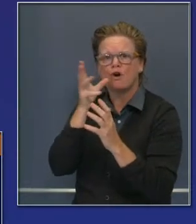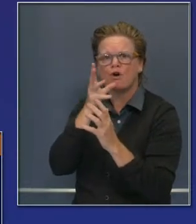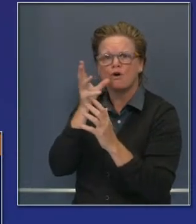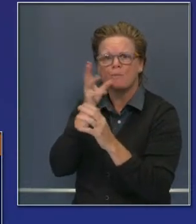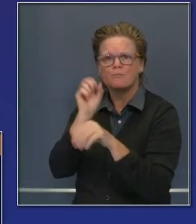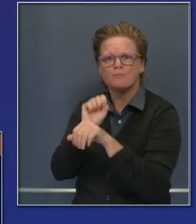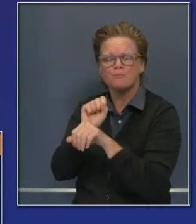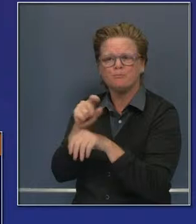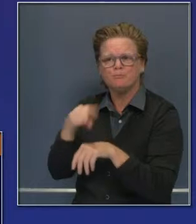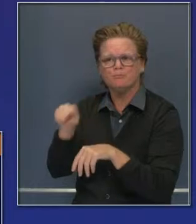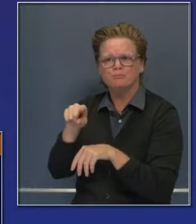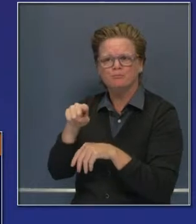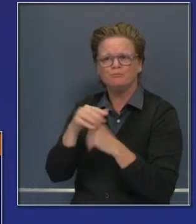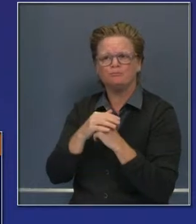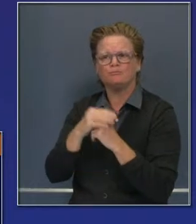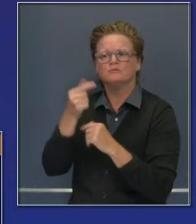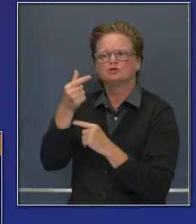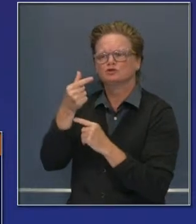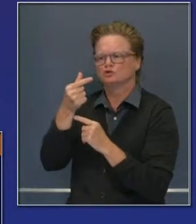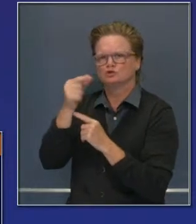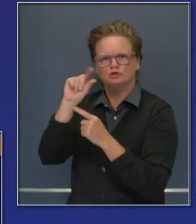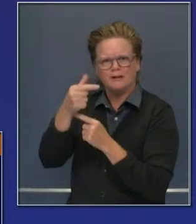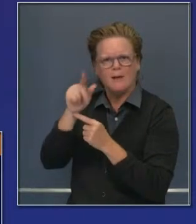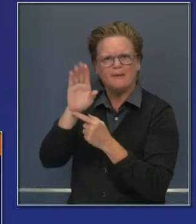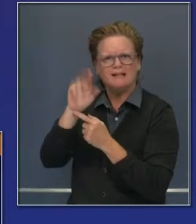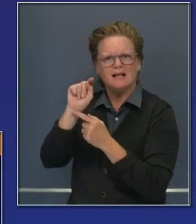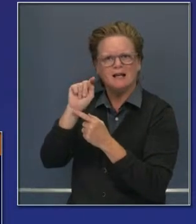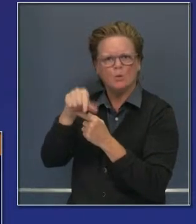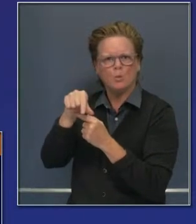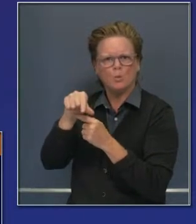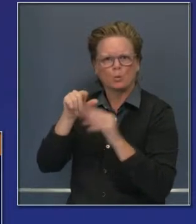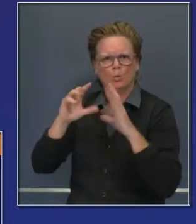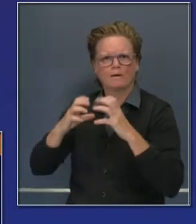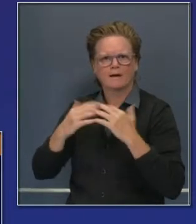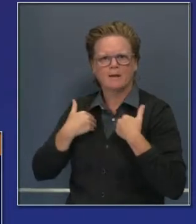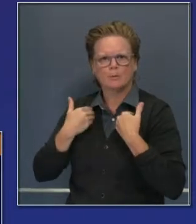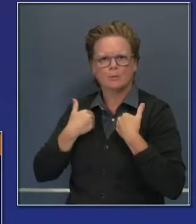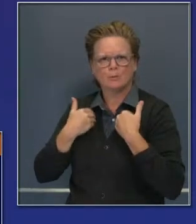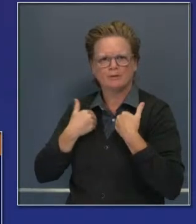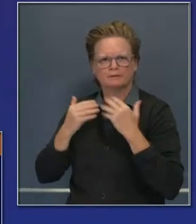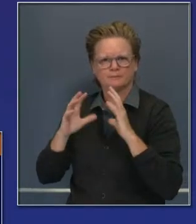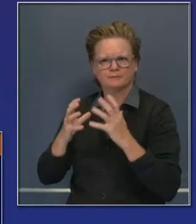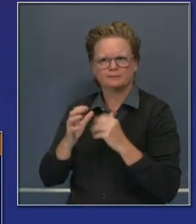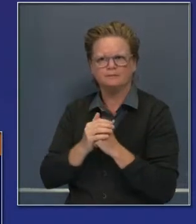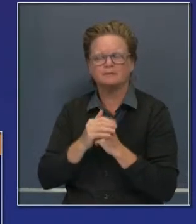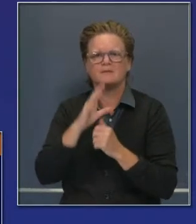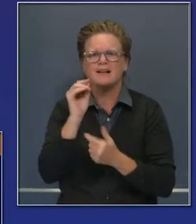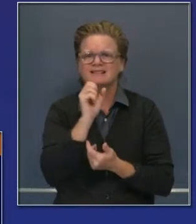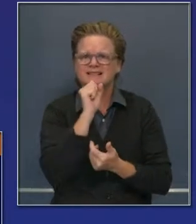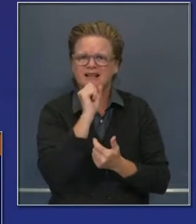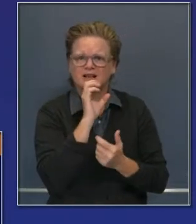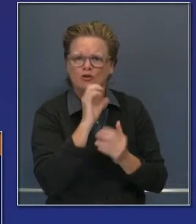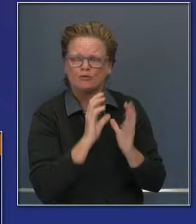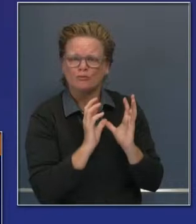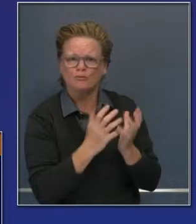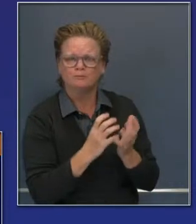our seniors. You can see here the diversity of municipalities and localities getting the benefits of these